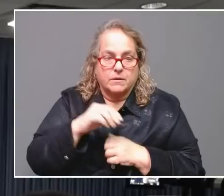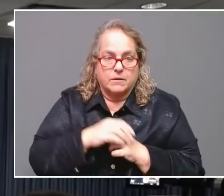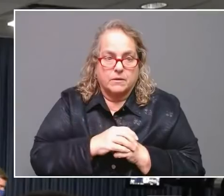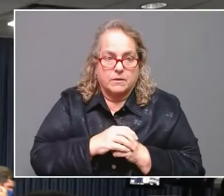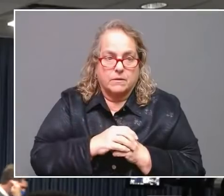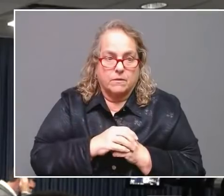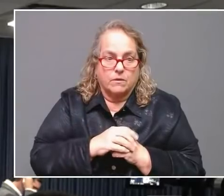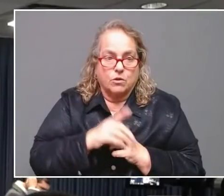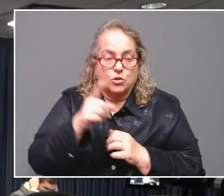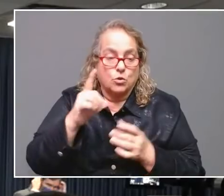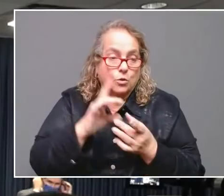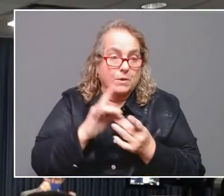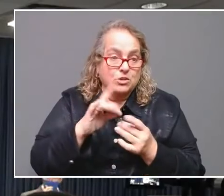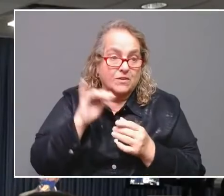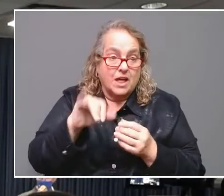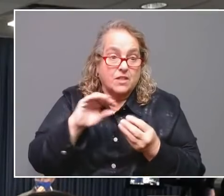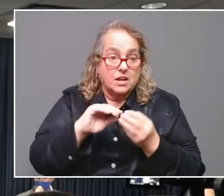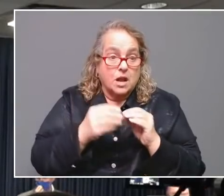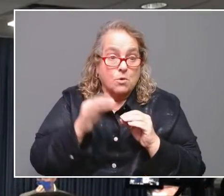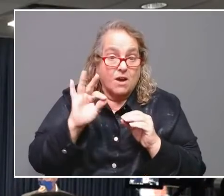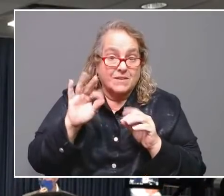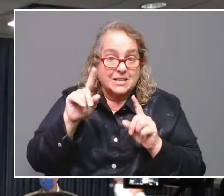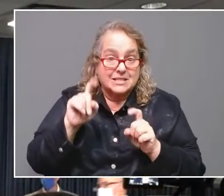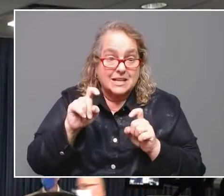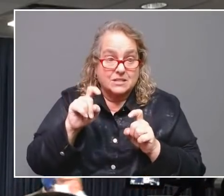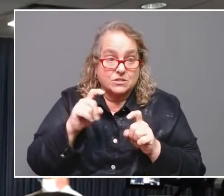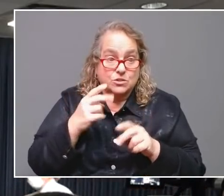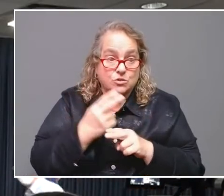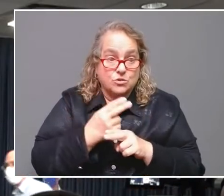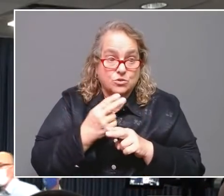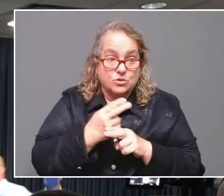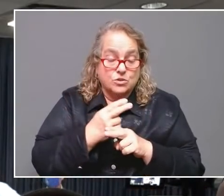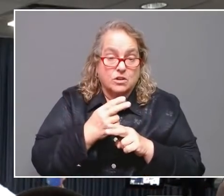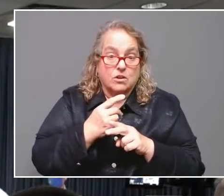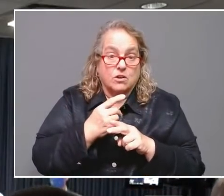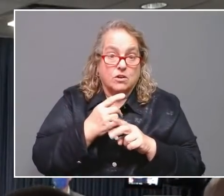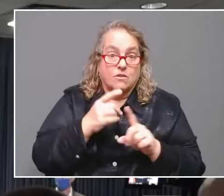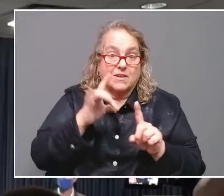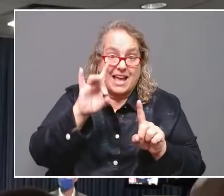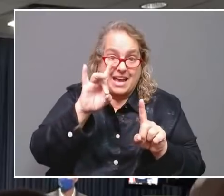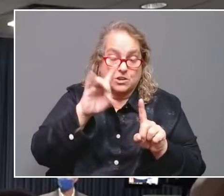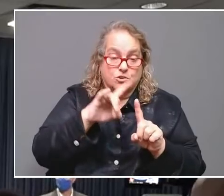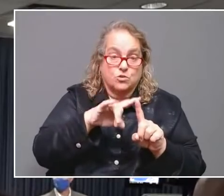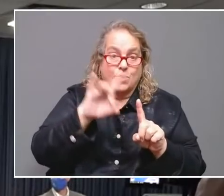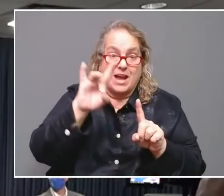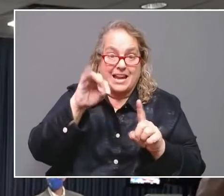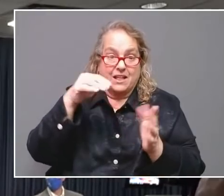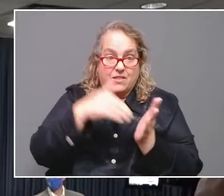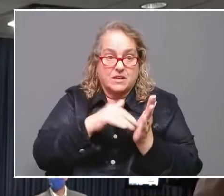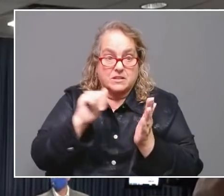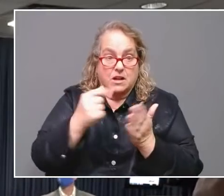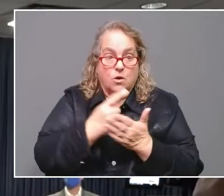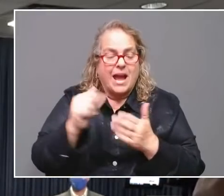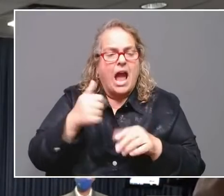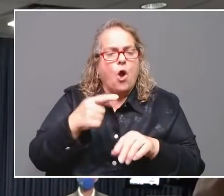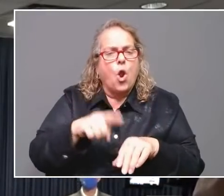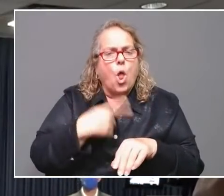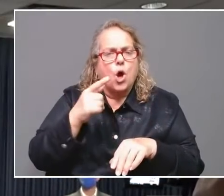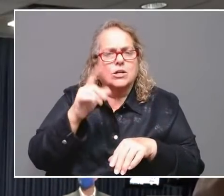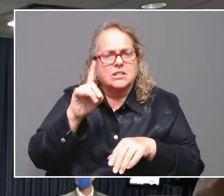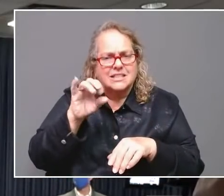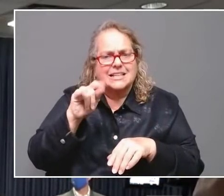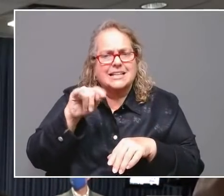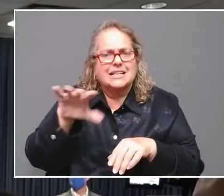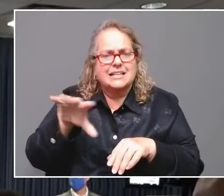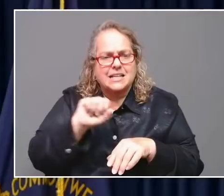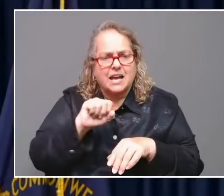number of tests where you can determine what the variant is has gone up from 8 to 80,000 per week. How long does it take for one of those to be